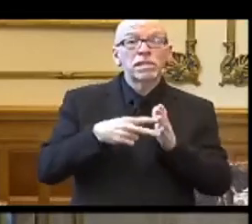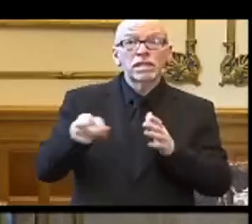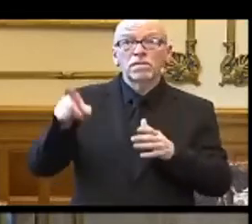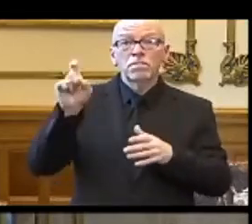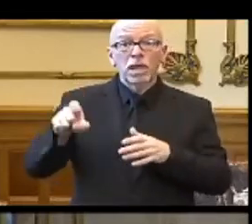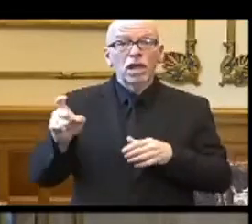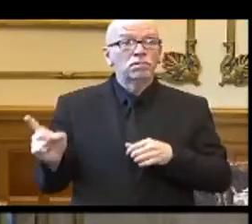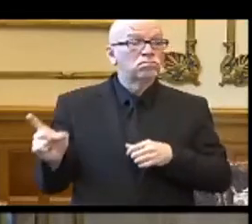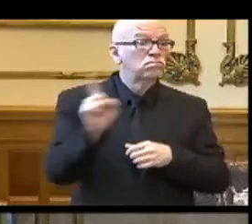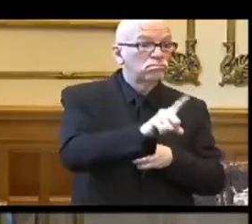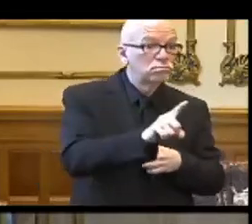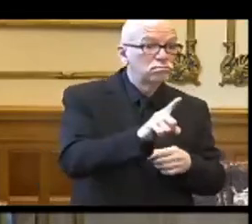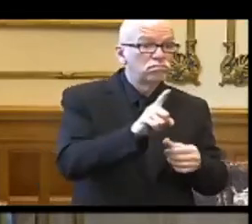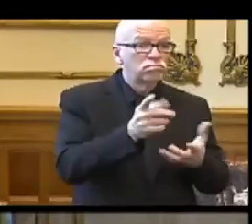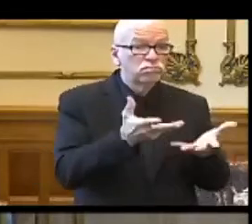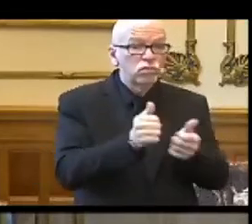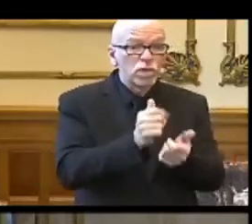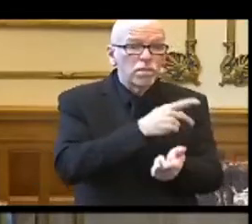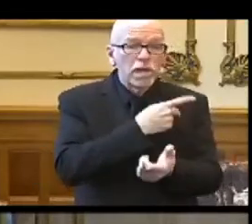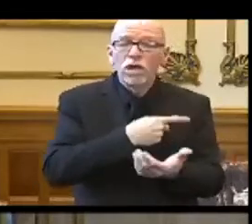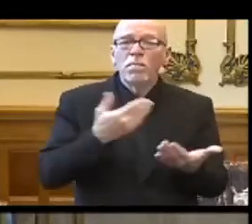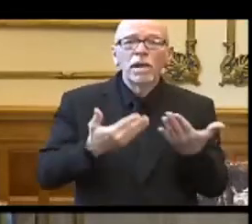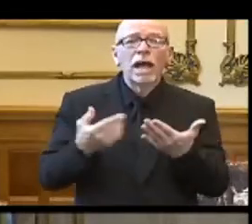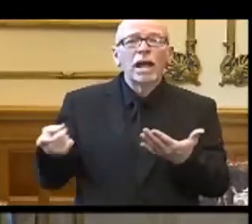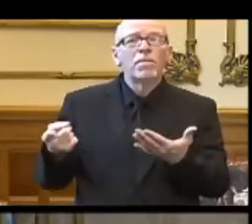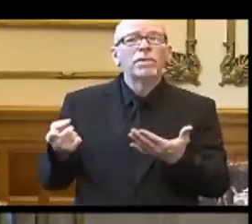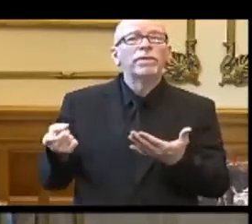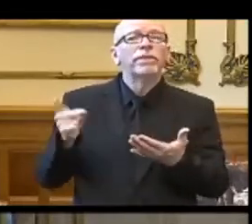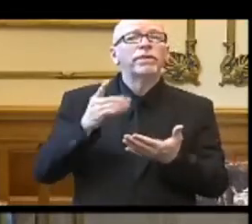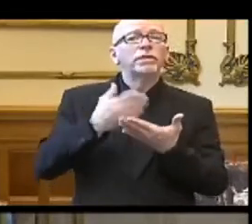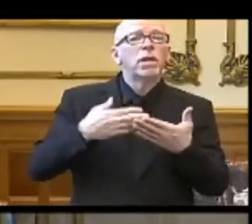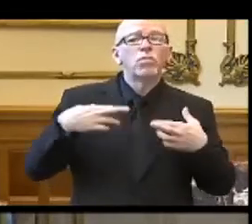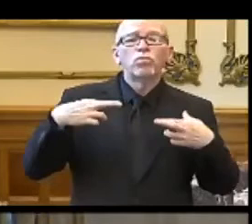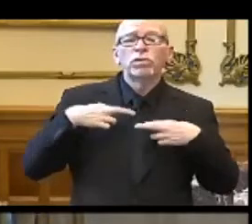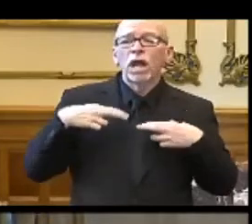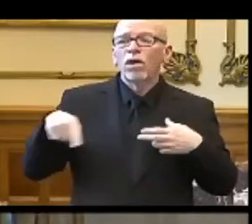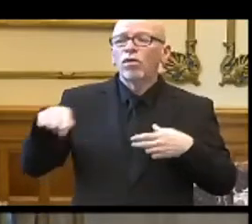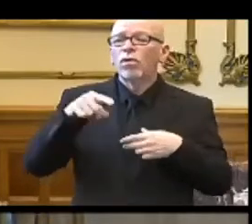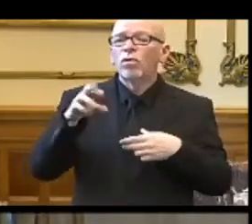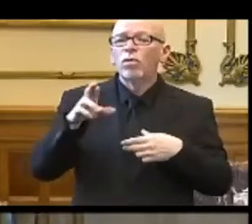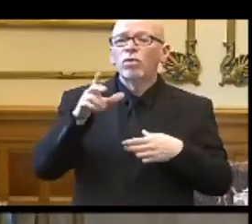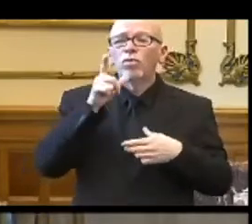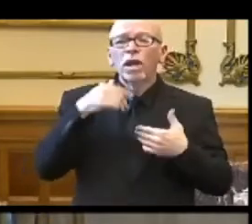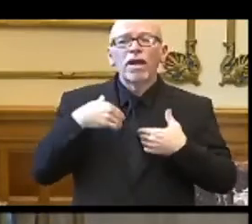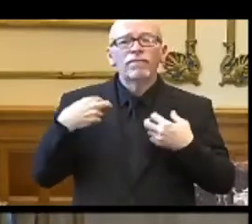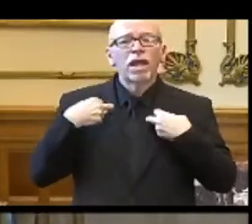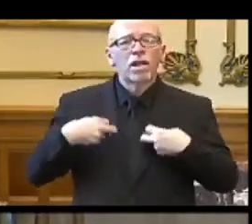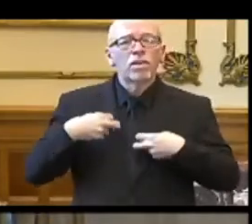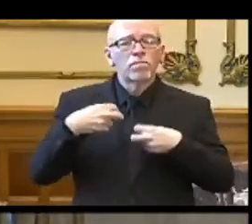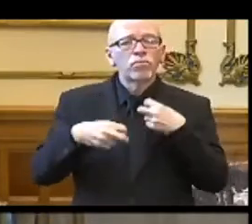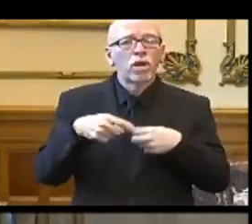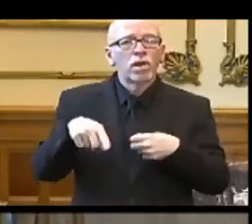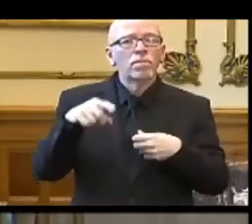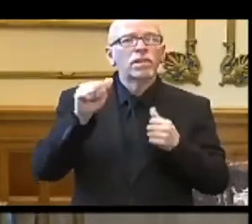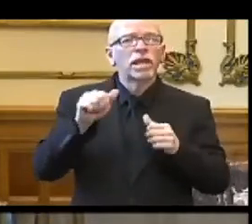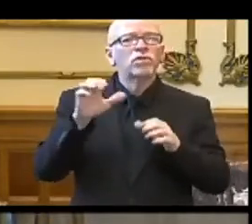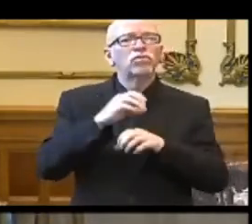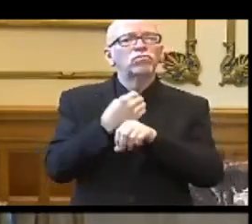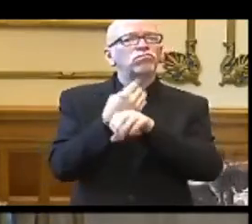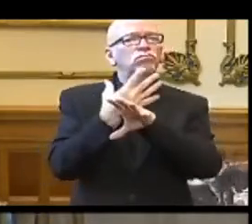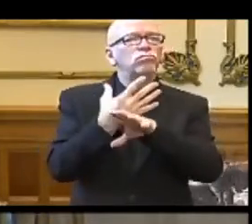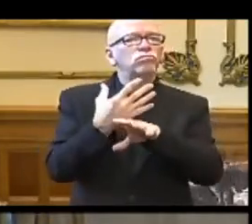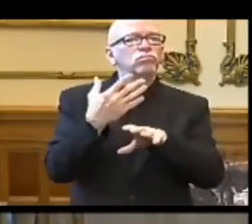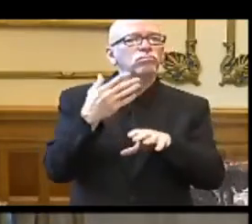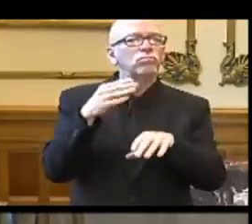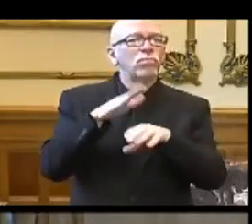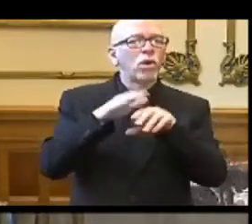front lines with COVID-19. It may be for some of our retired individuals or people that have health conditions doing virtual visits over